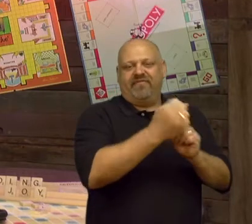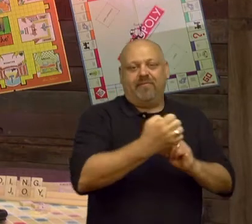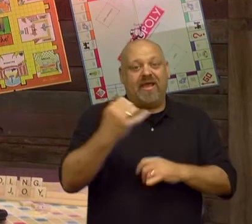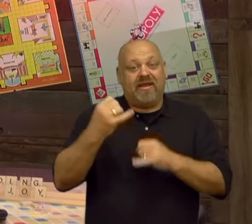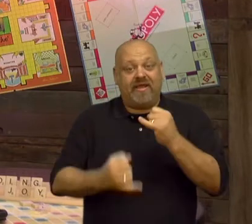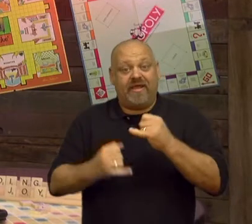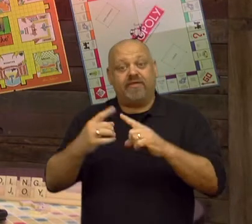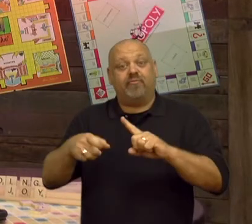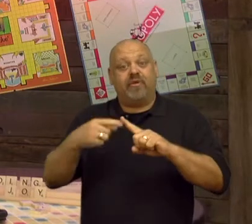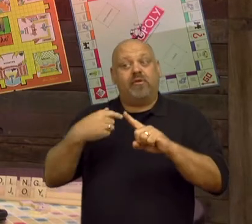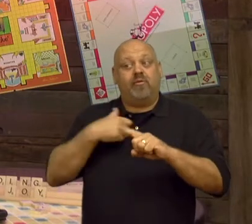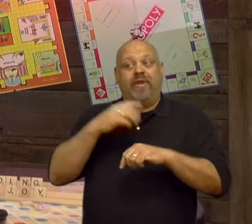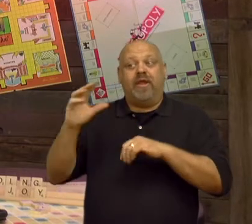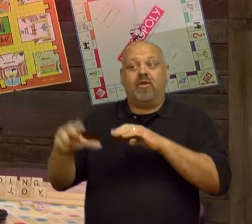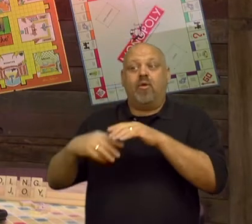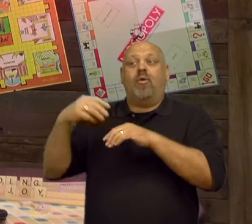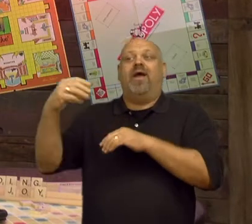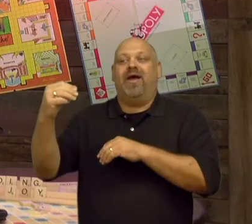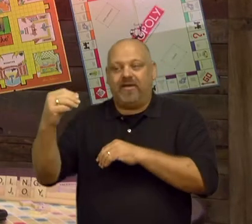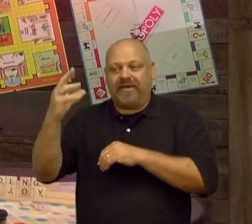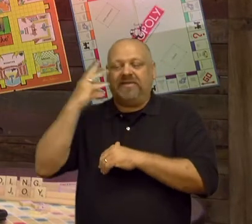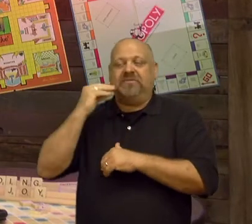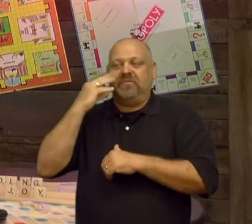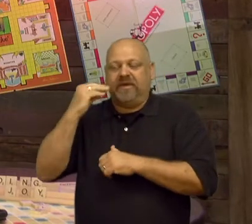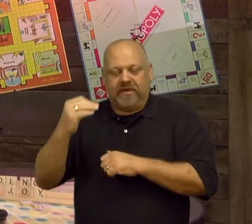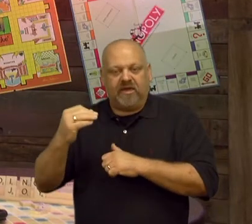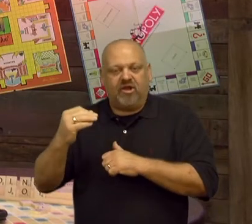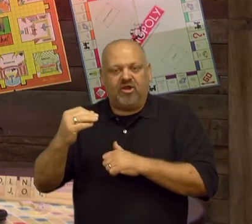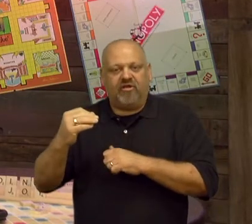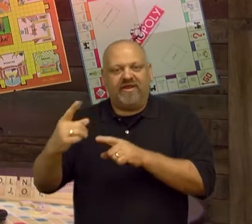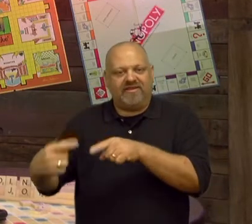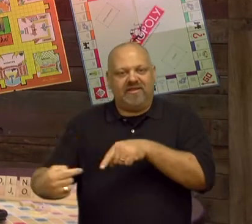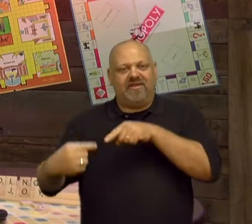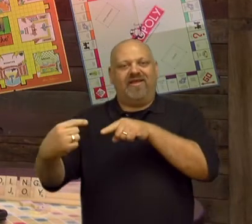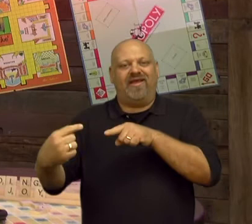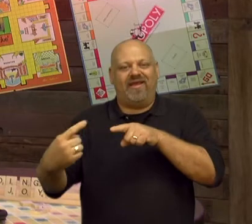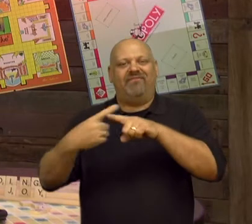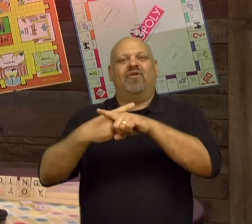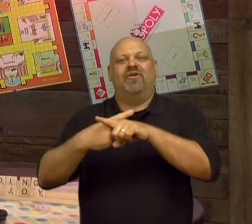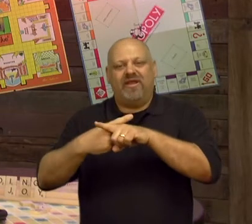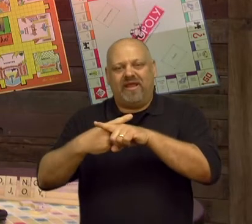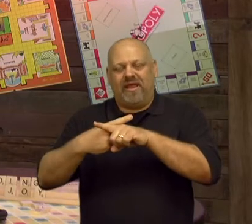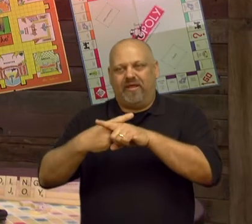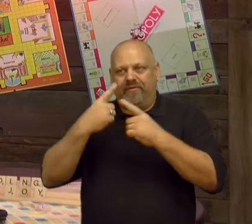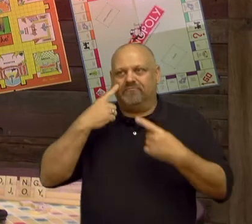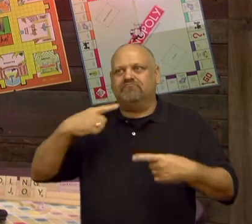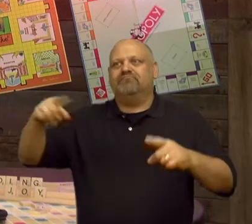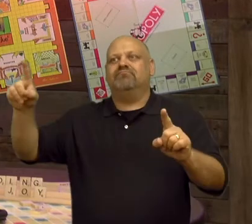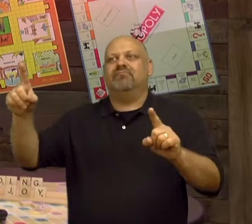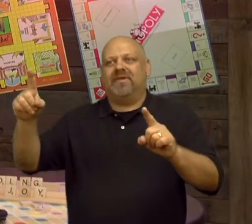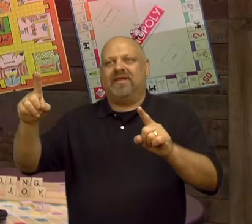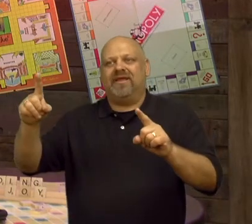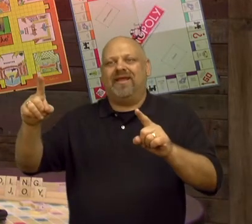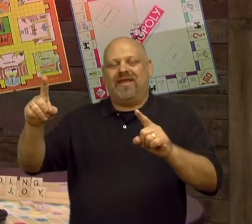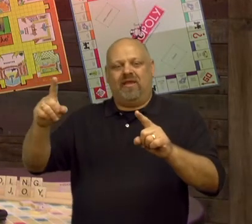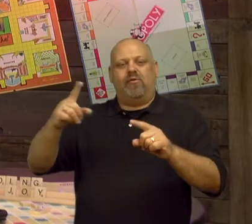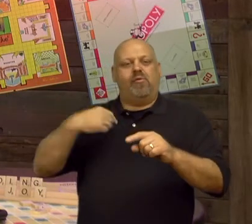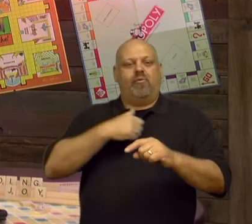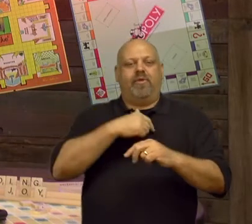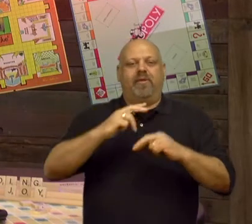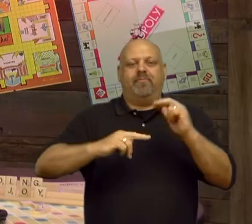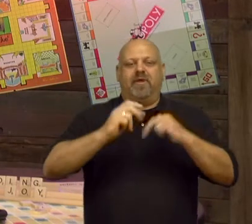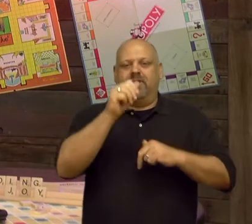environment. And lastly, when we go and we experience adversity and we come through it on the other side, we build